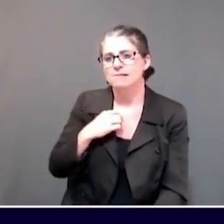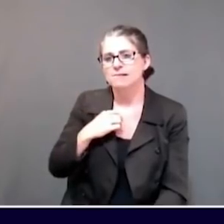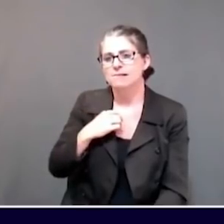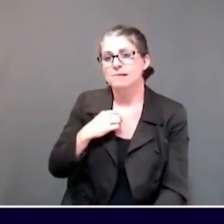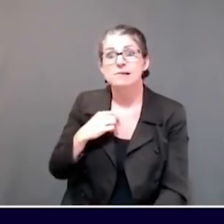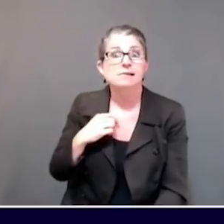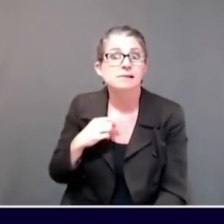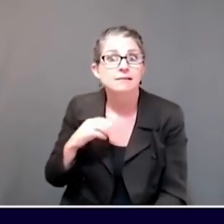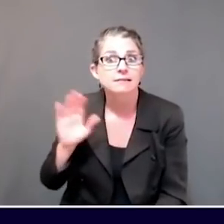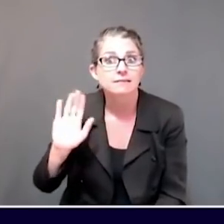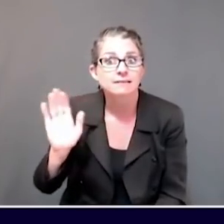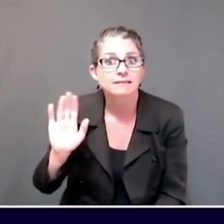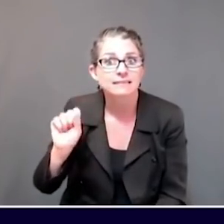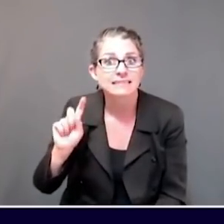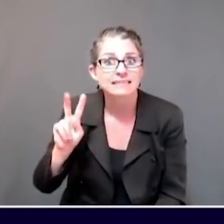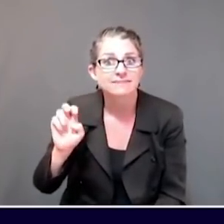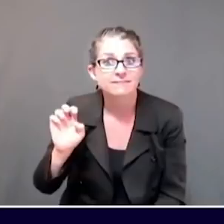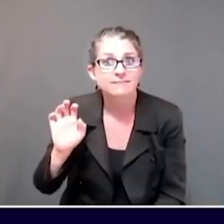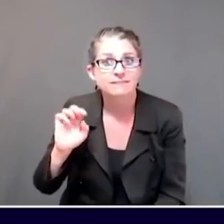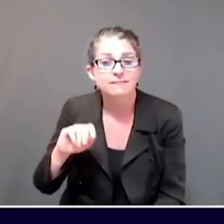Steve?